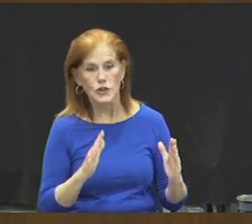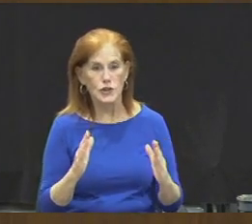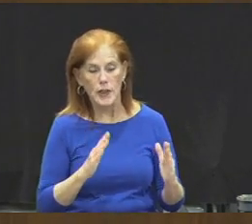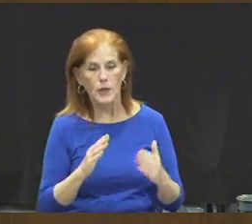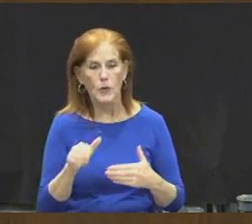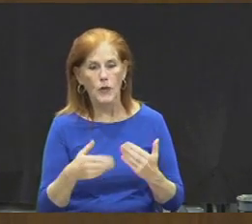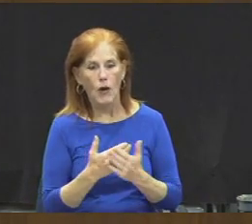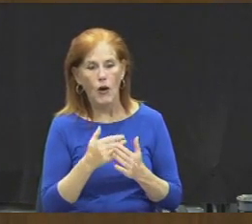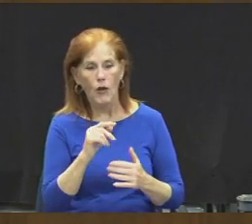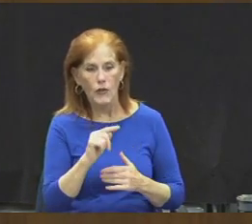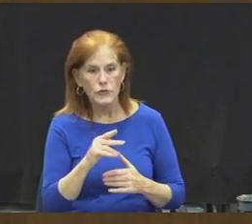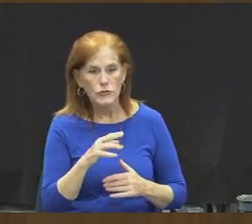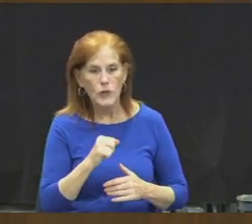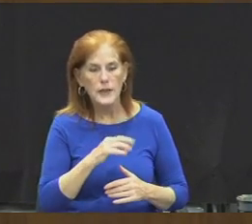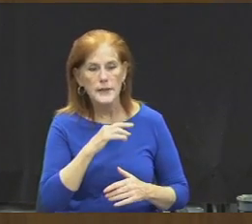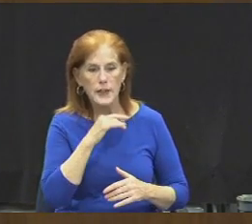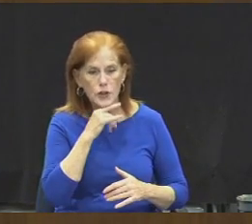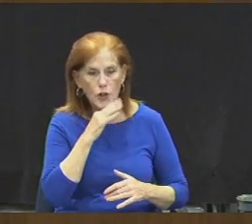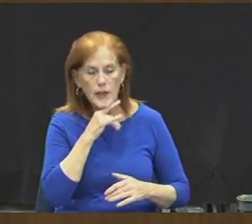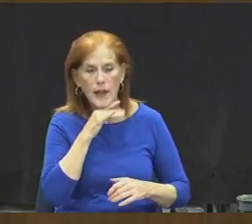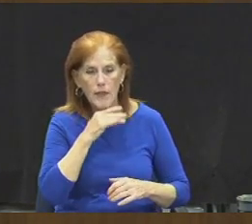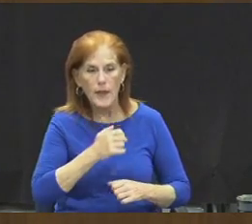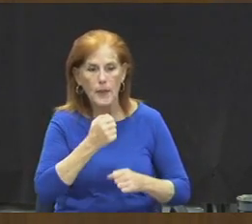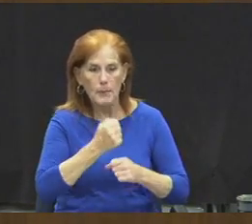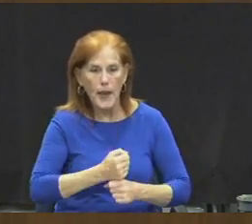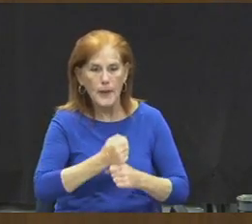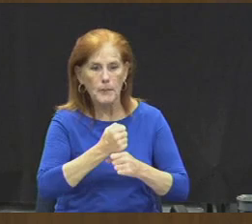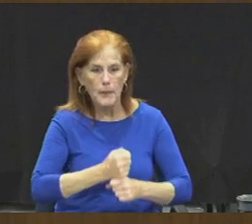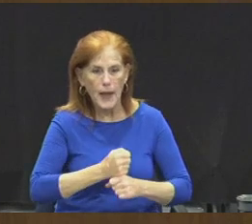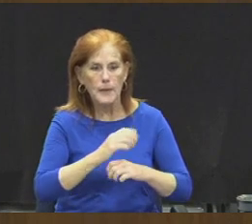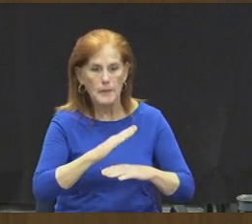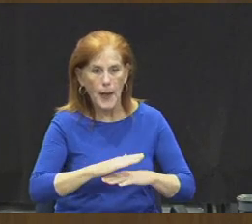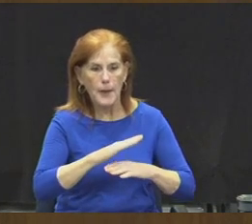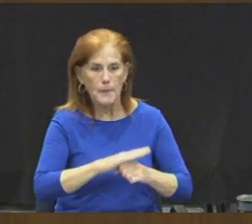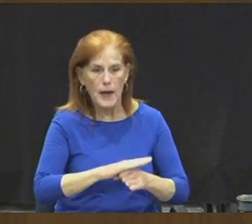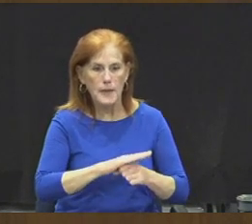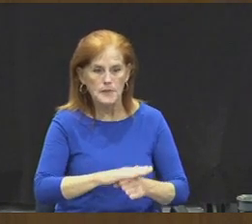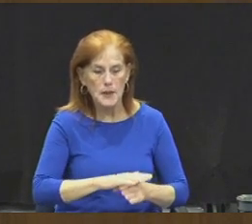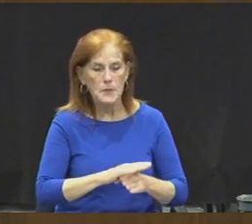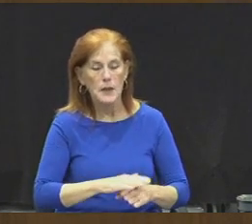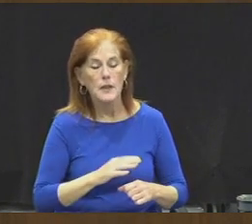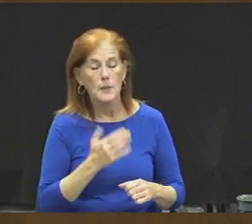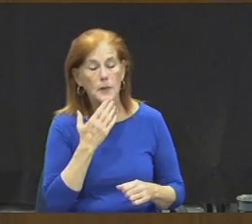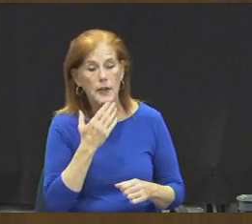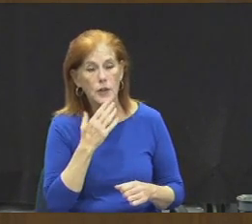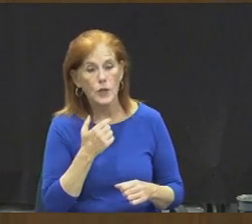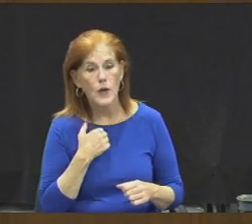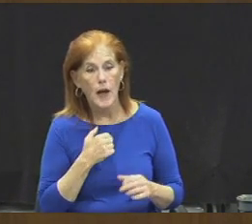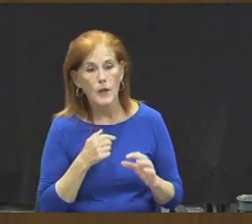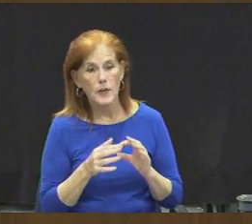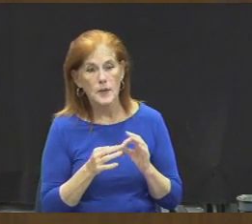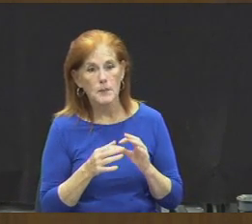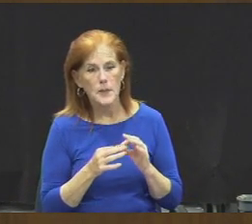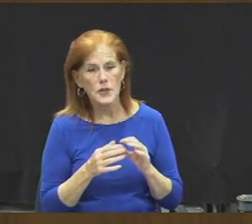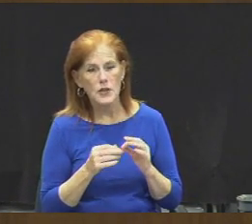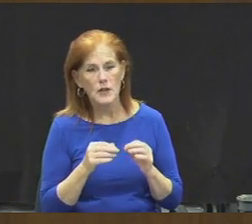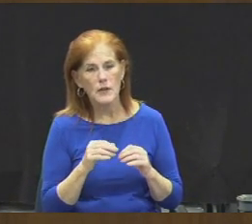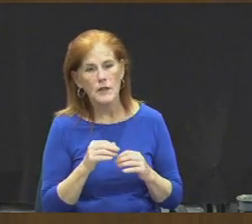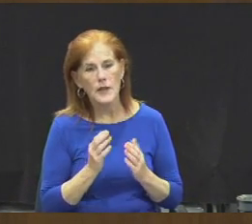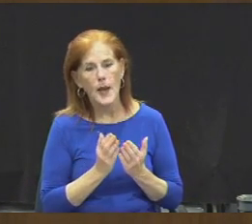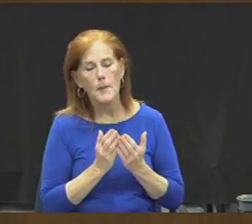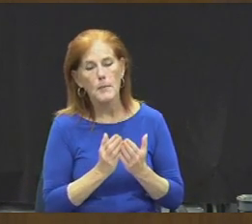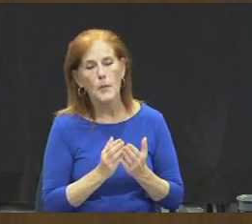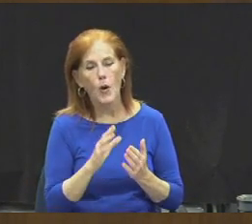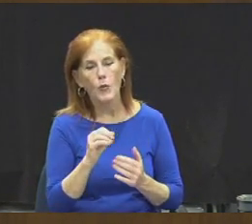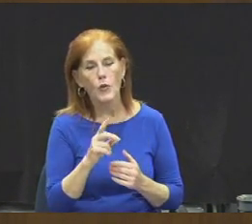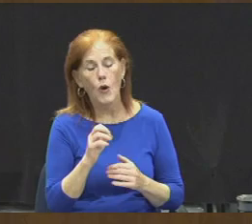of dirt and everything, and then compressing it. And then, but thank you, because I was gonna mention the boat cove, but also I'm